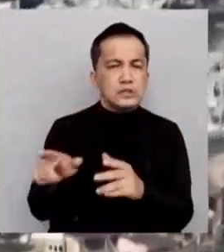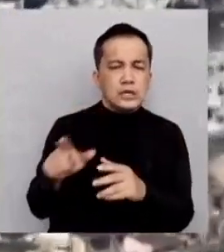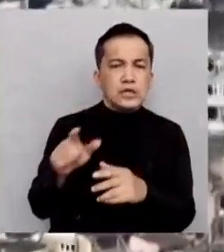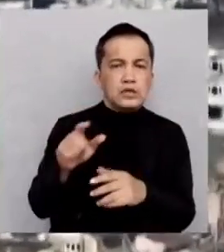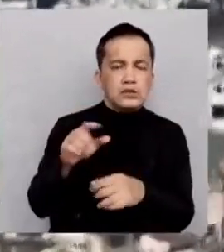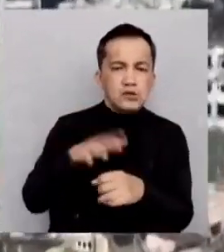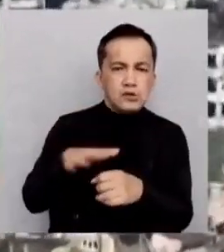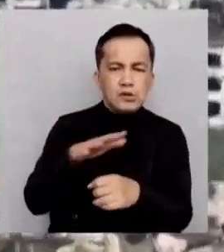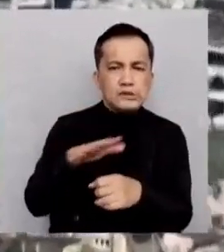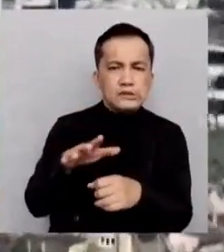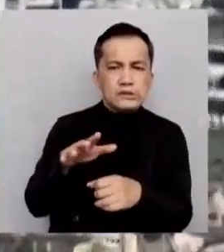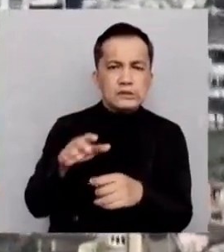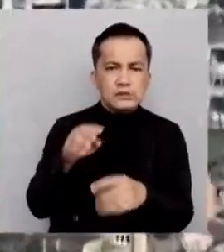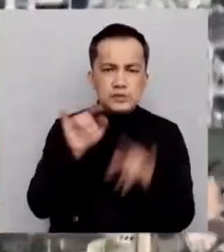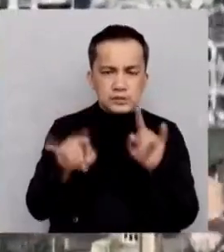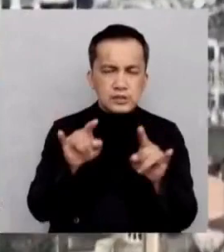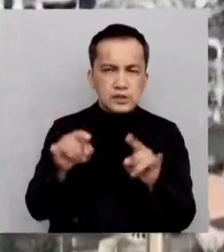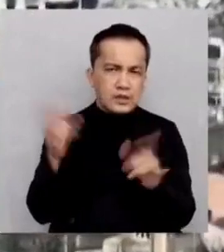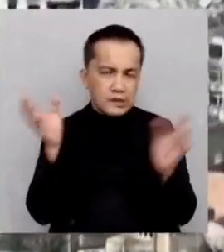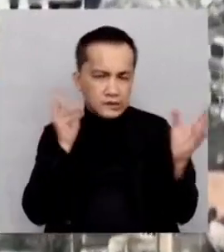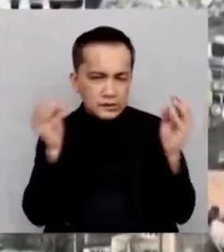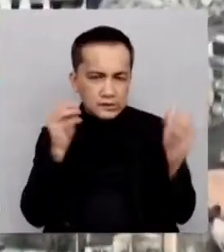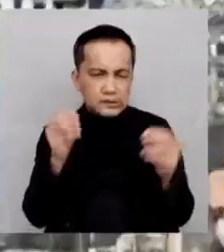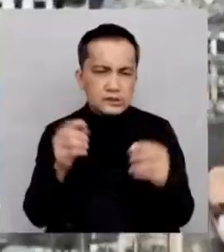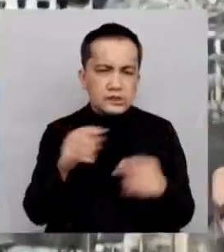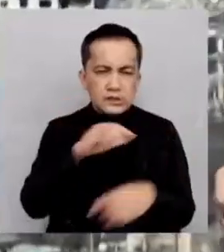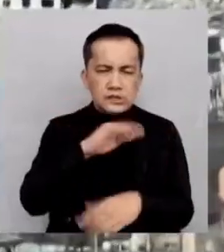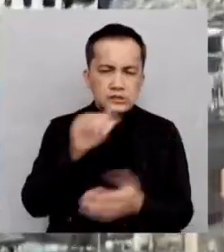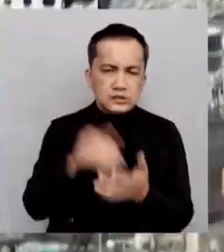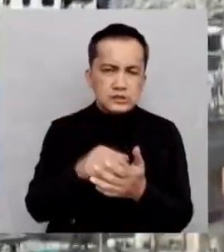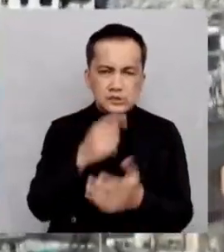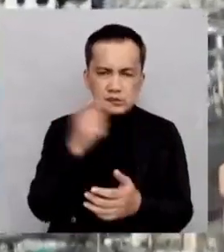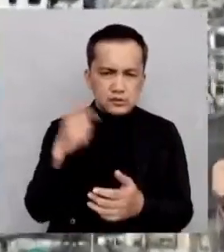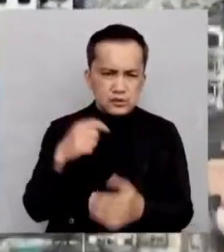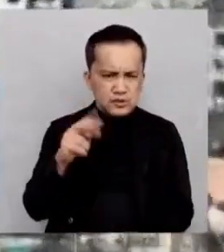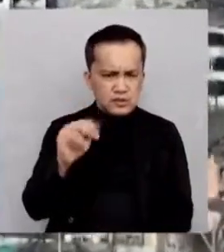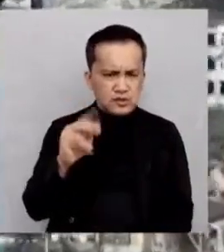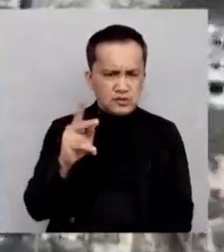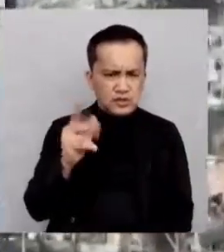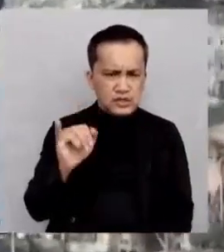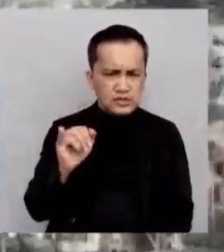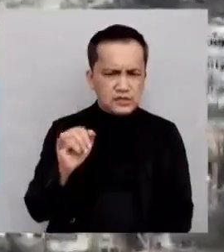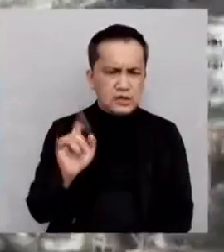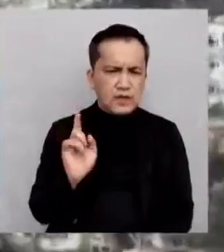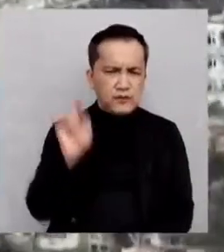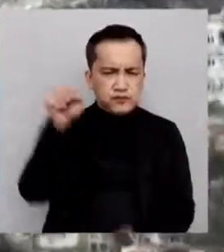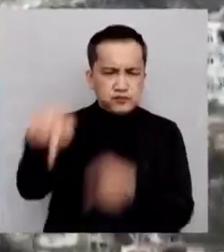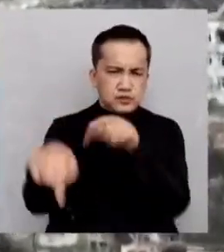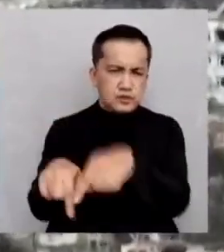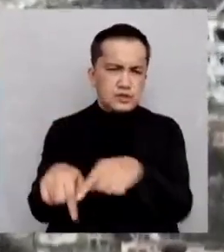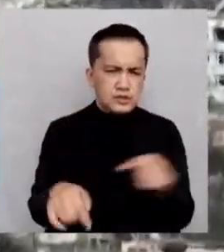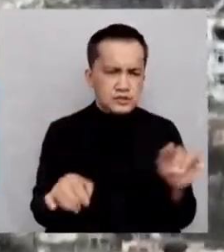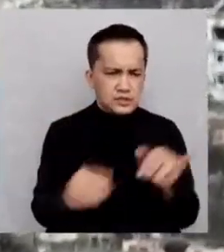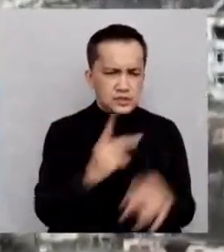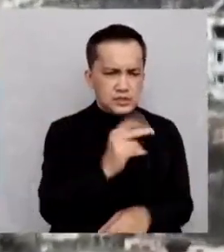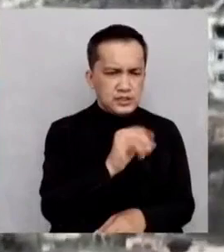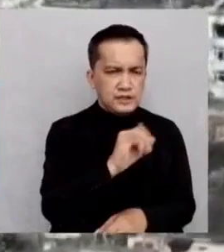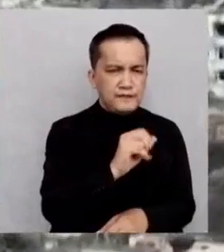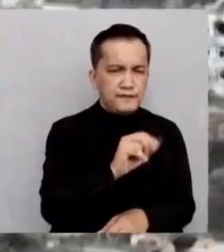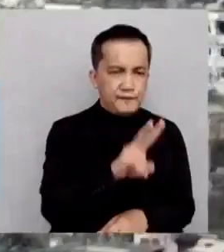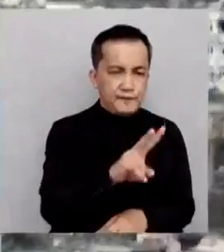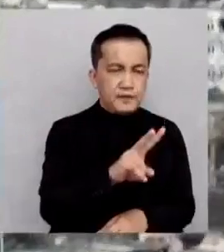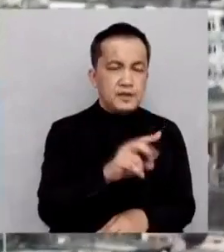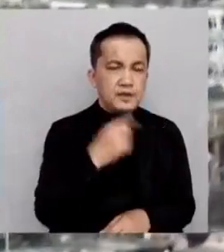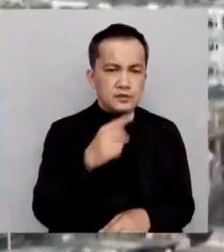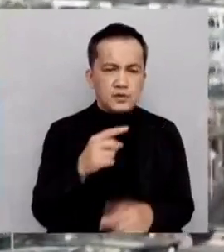were heard in central Ukraine in Mykolaiv and Dnipro in the south, as well as in Kyiv and its surrounding regions. No word